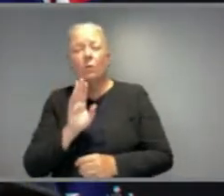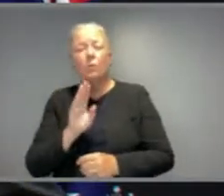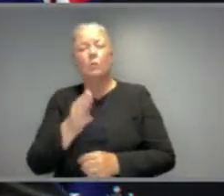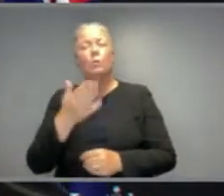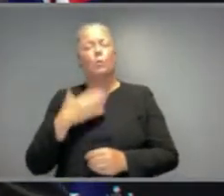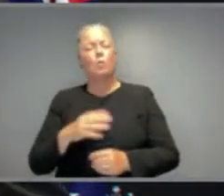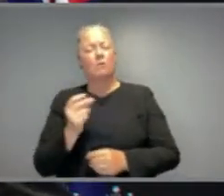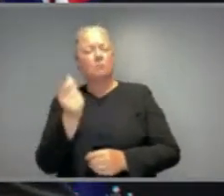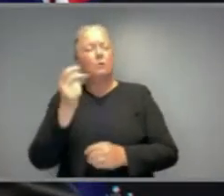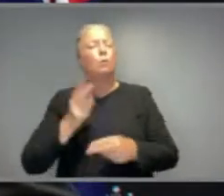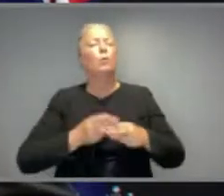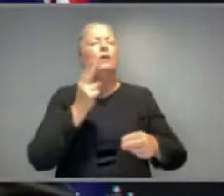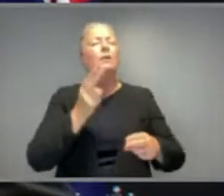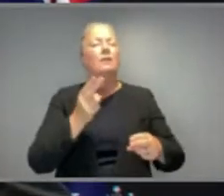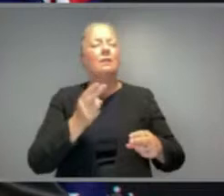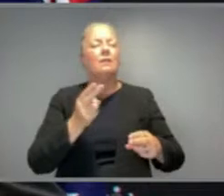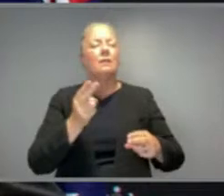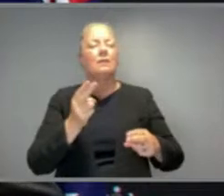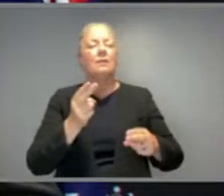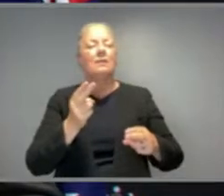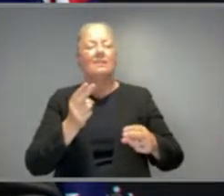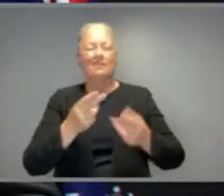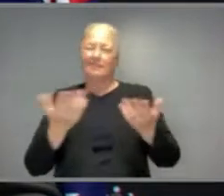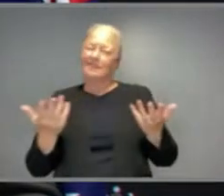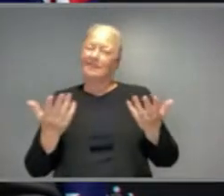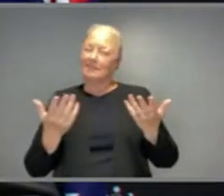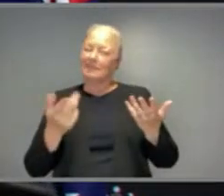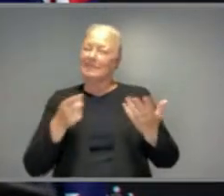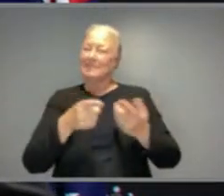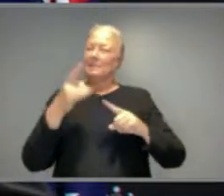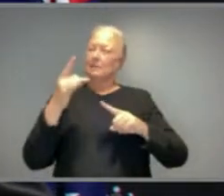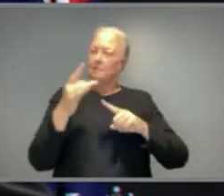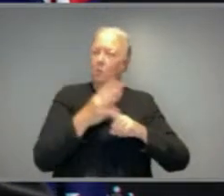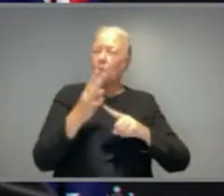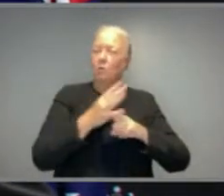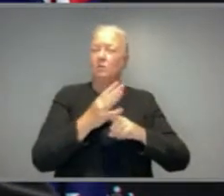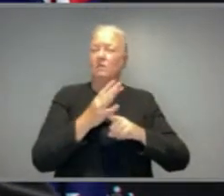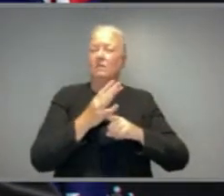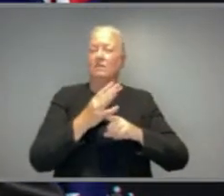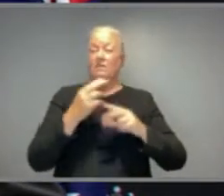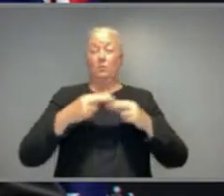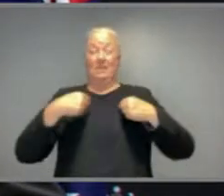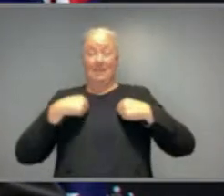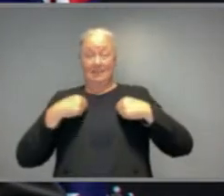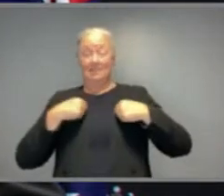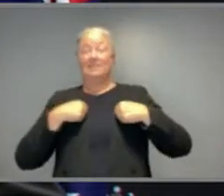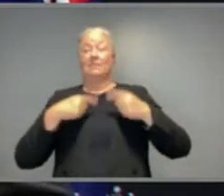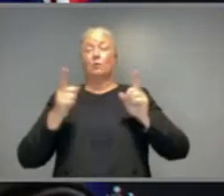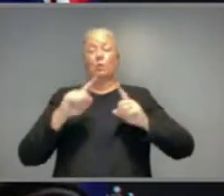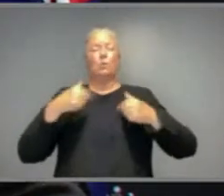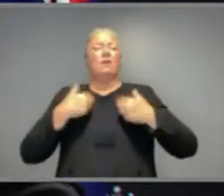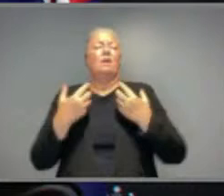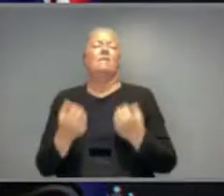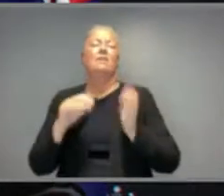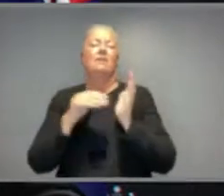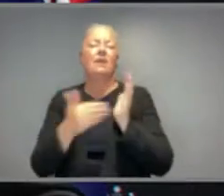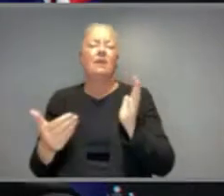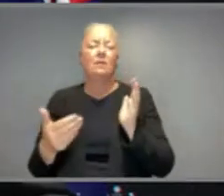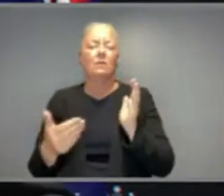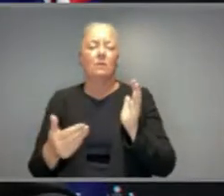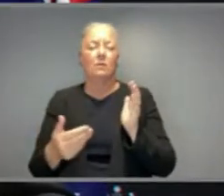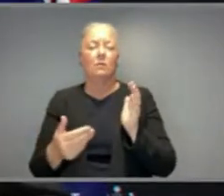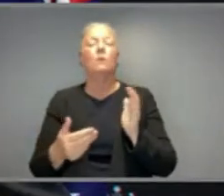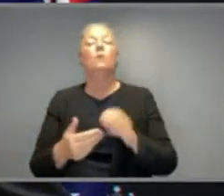that is the necessary policy response that has been put in place. In terms of breaking out of a